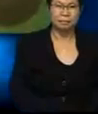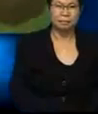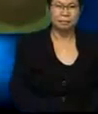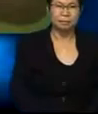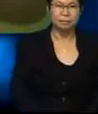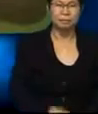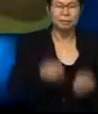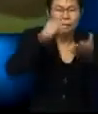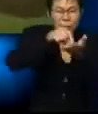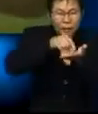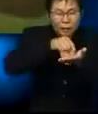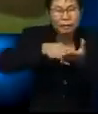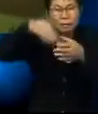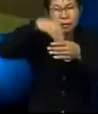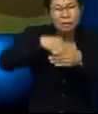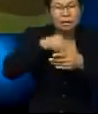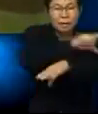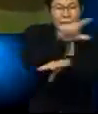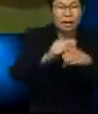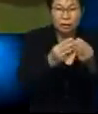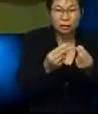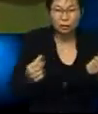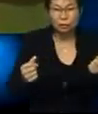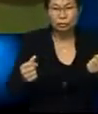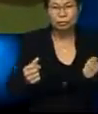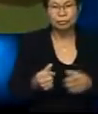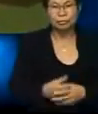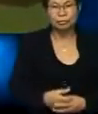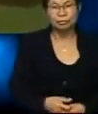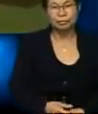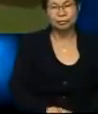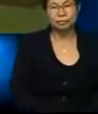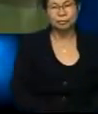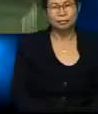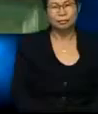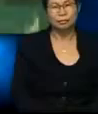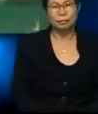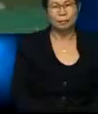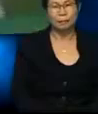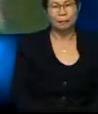Some particles in the garden soil floats and others sink.